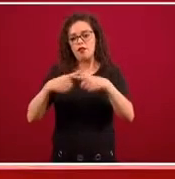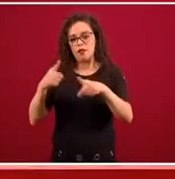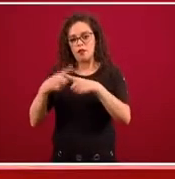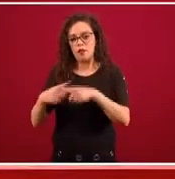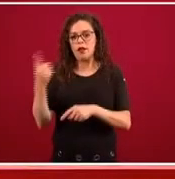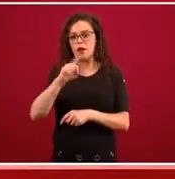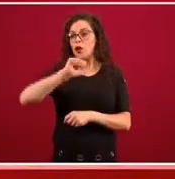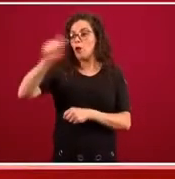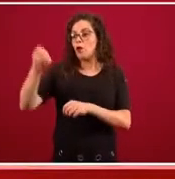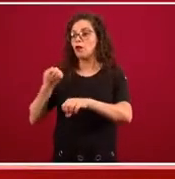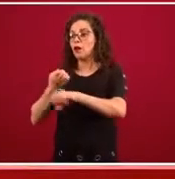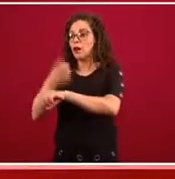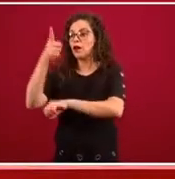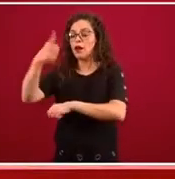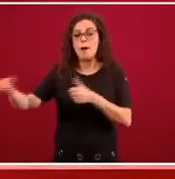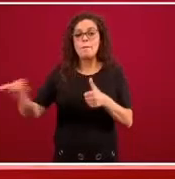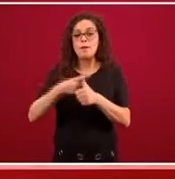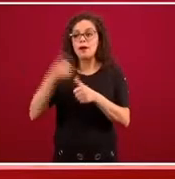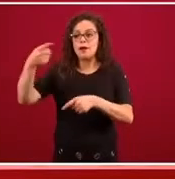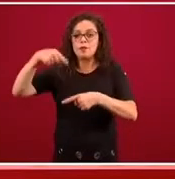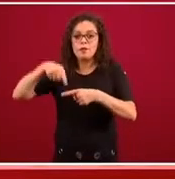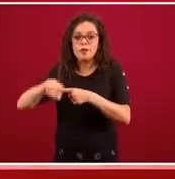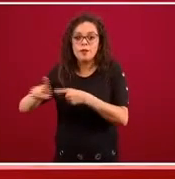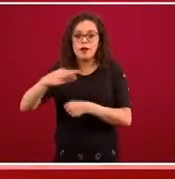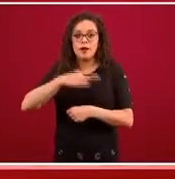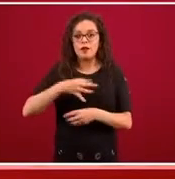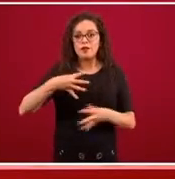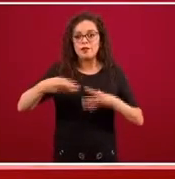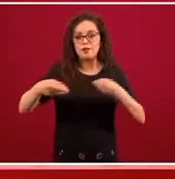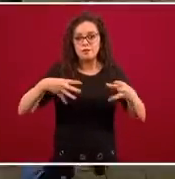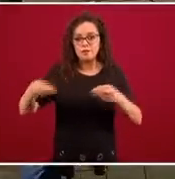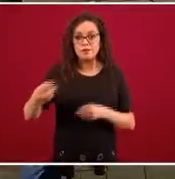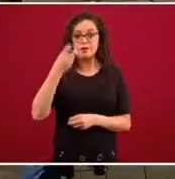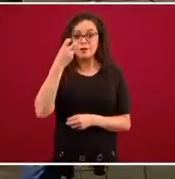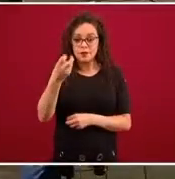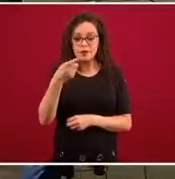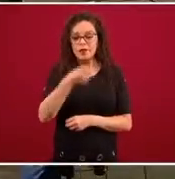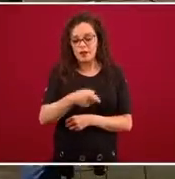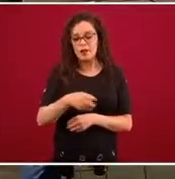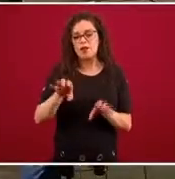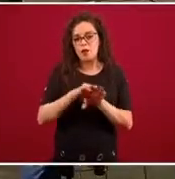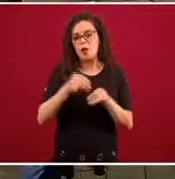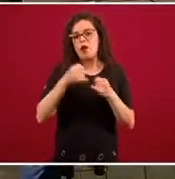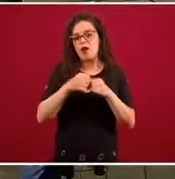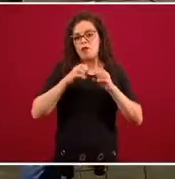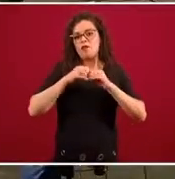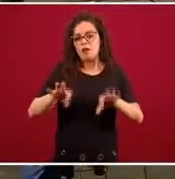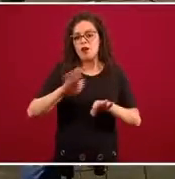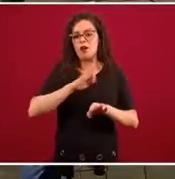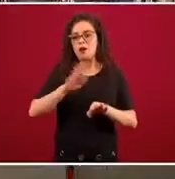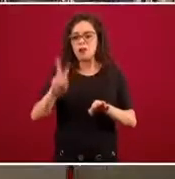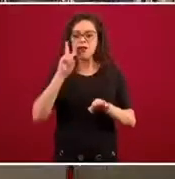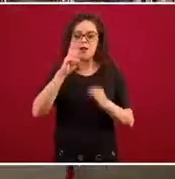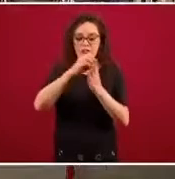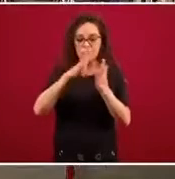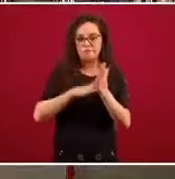same developments when it comes to the transmission of the disease. So this is a new way of